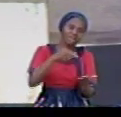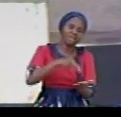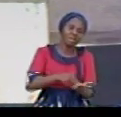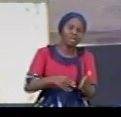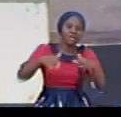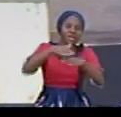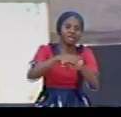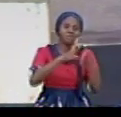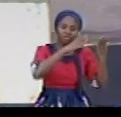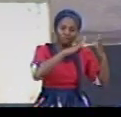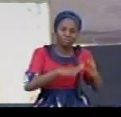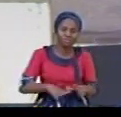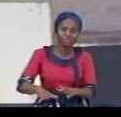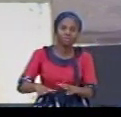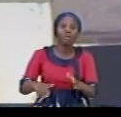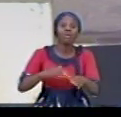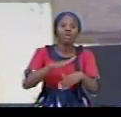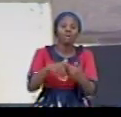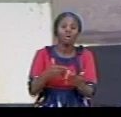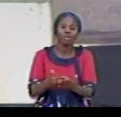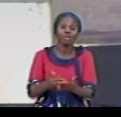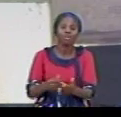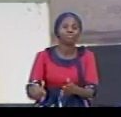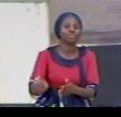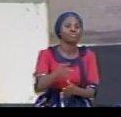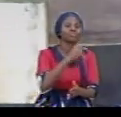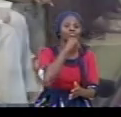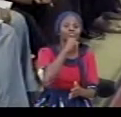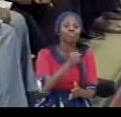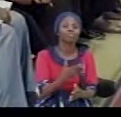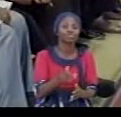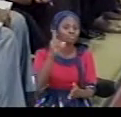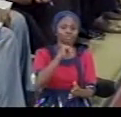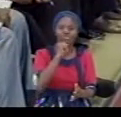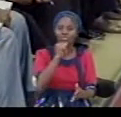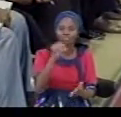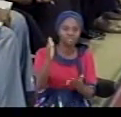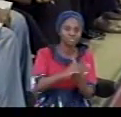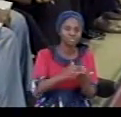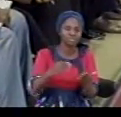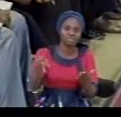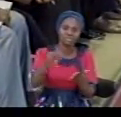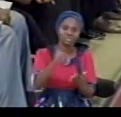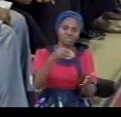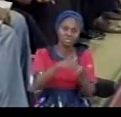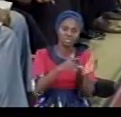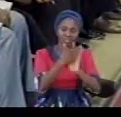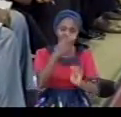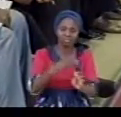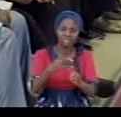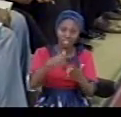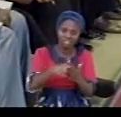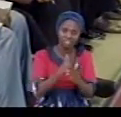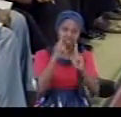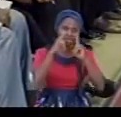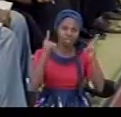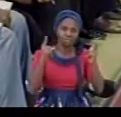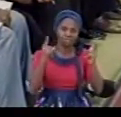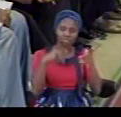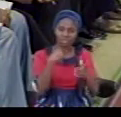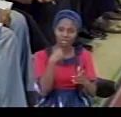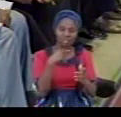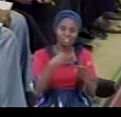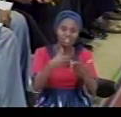waters. All those old things will not say them anymore. New language,